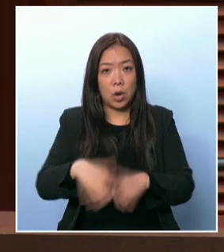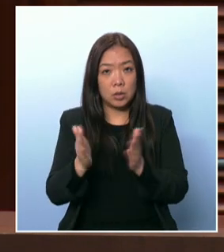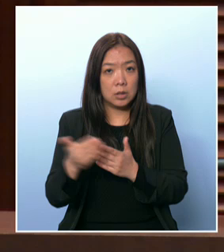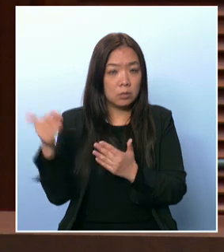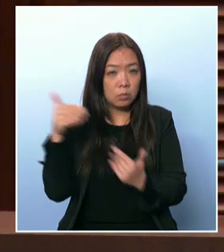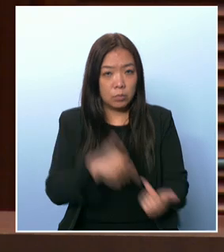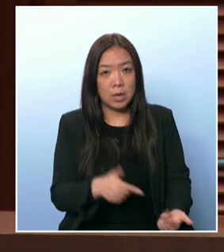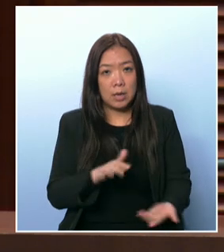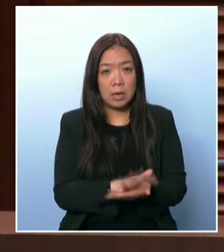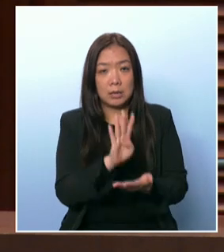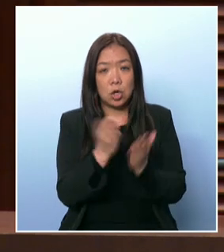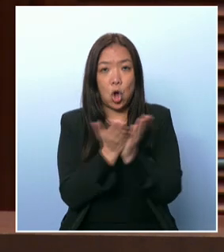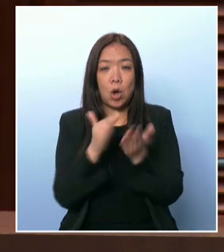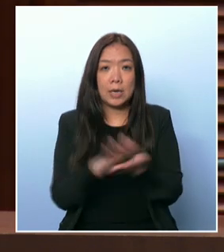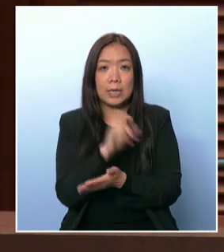vaccinating